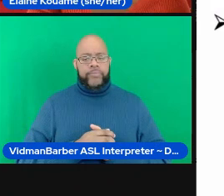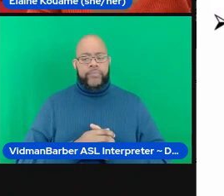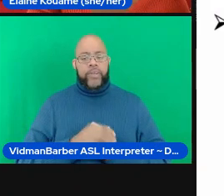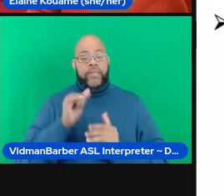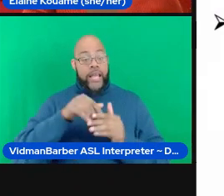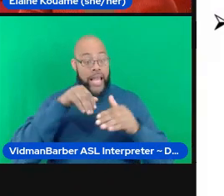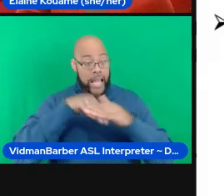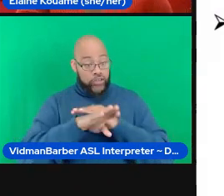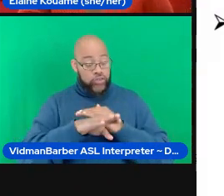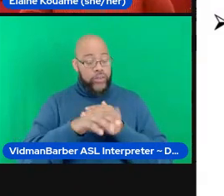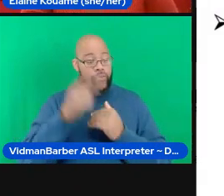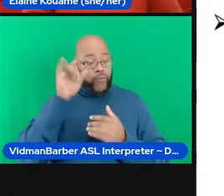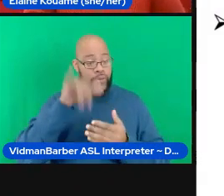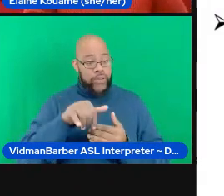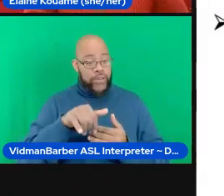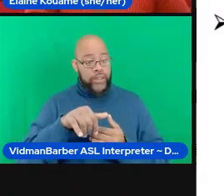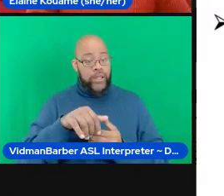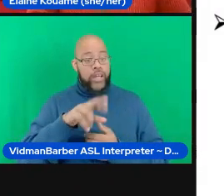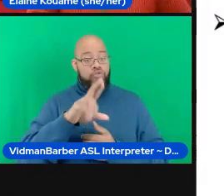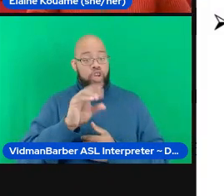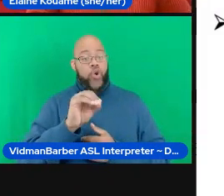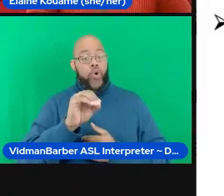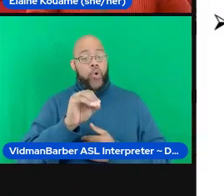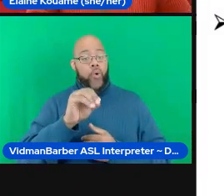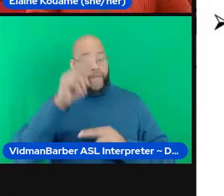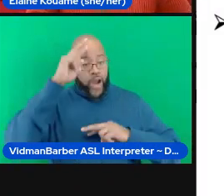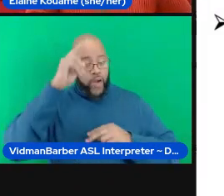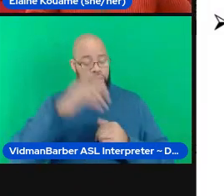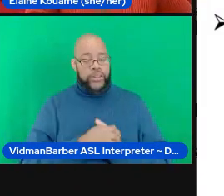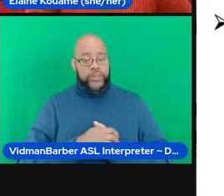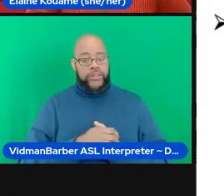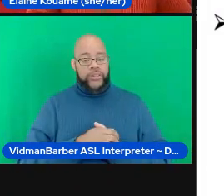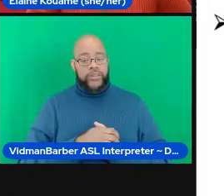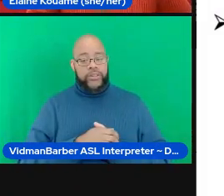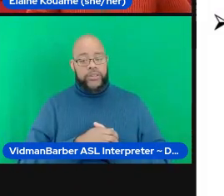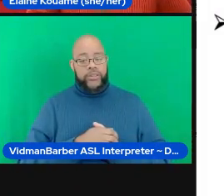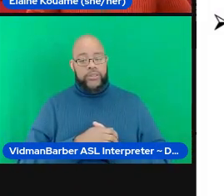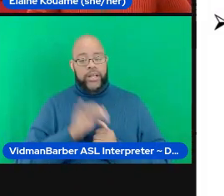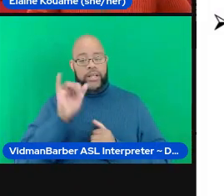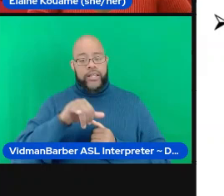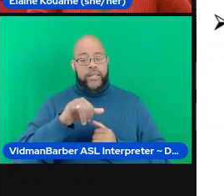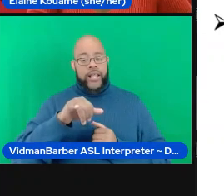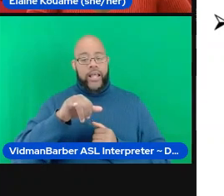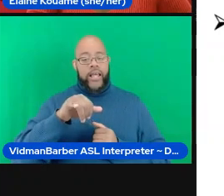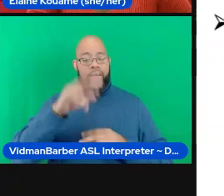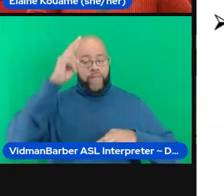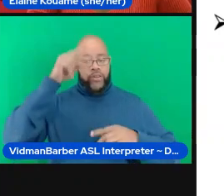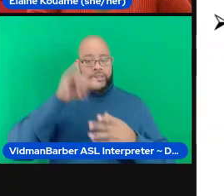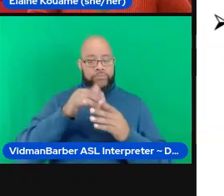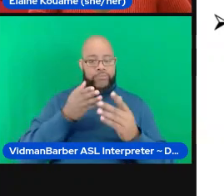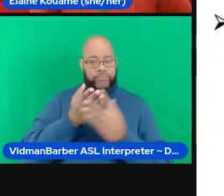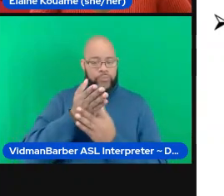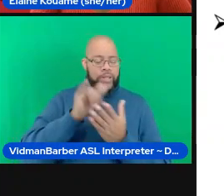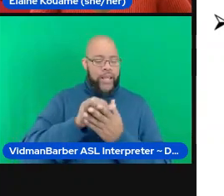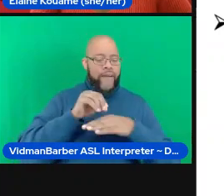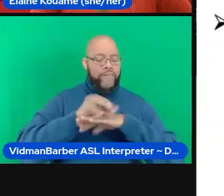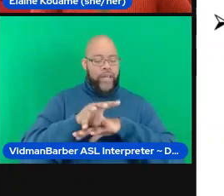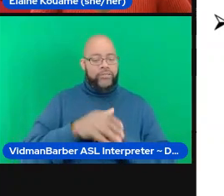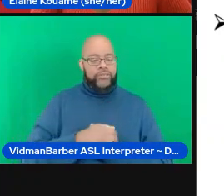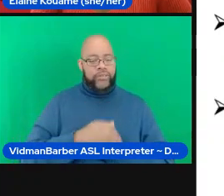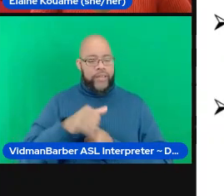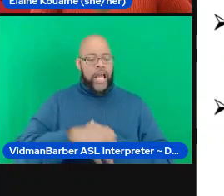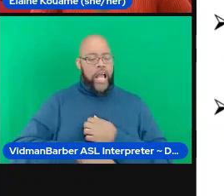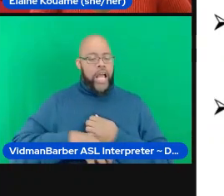entry for reovirus is Peyer's patches. So these viruses are enteric, so meaning that it can affect the